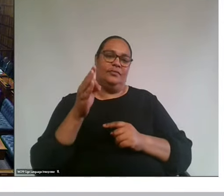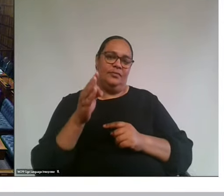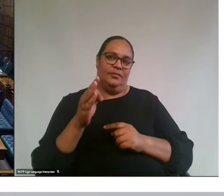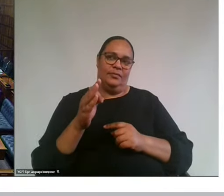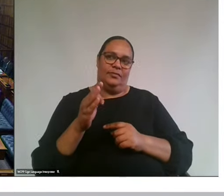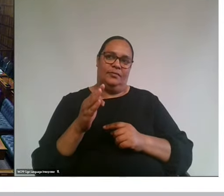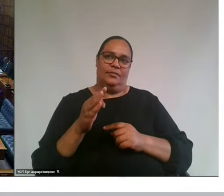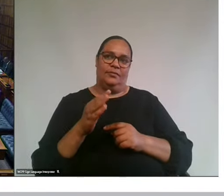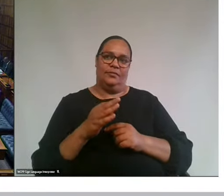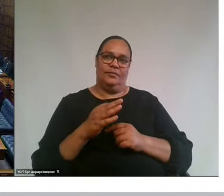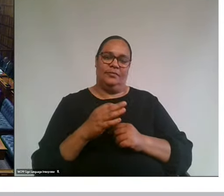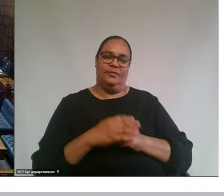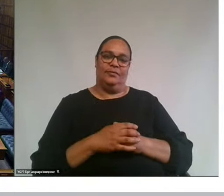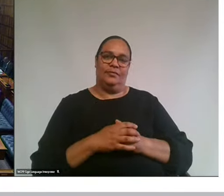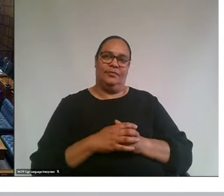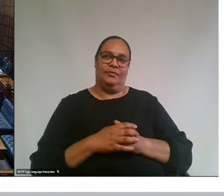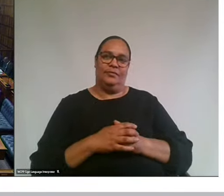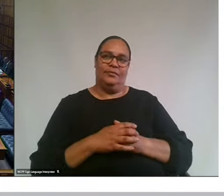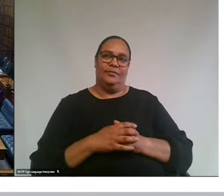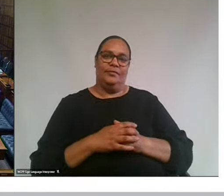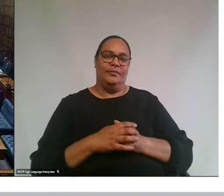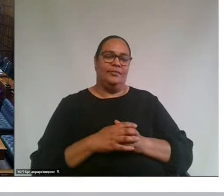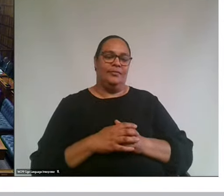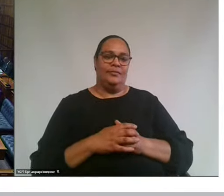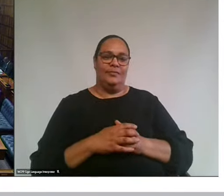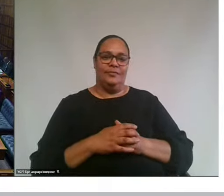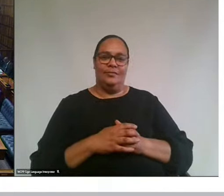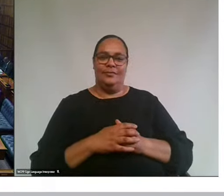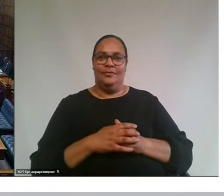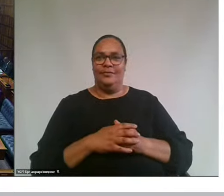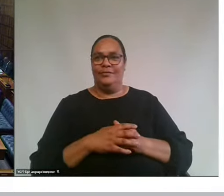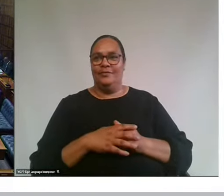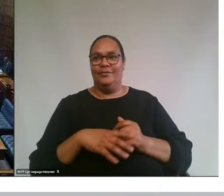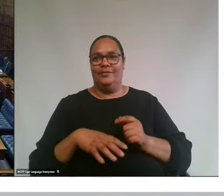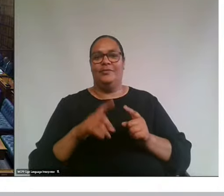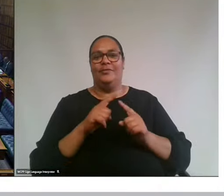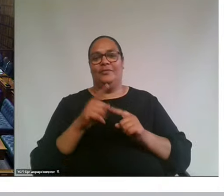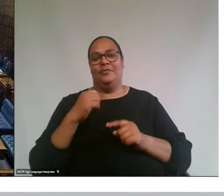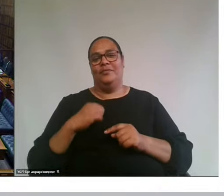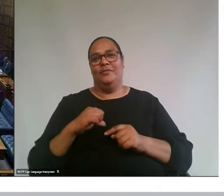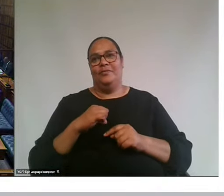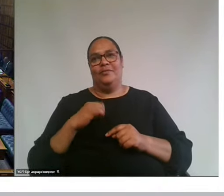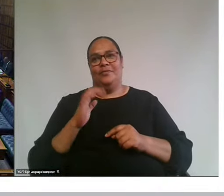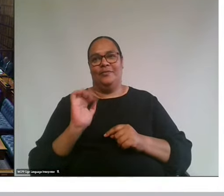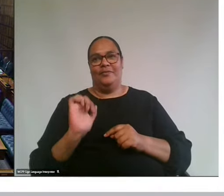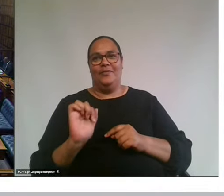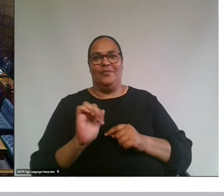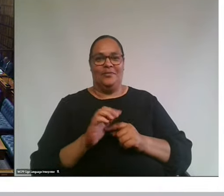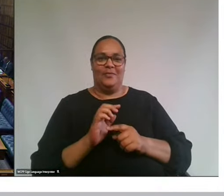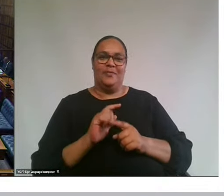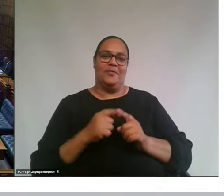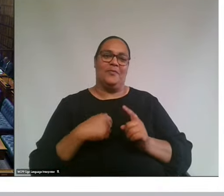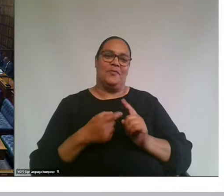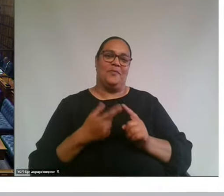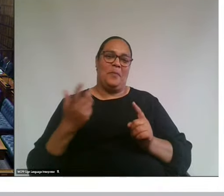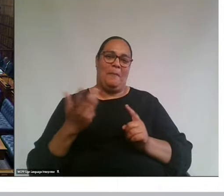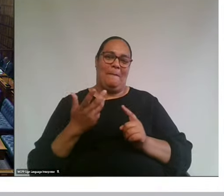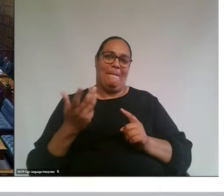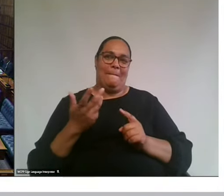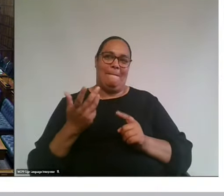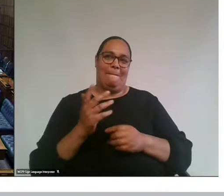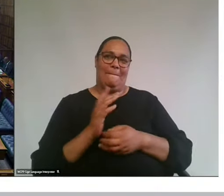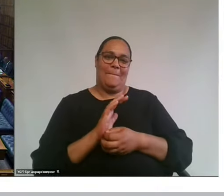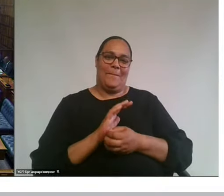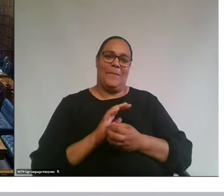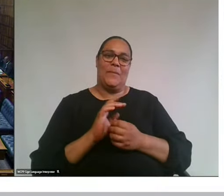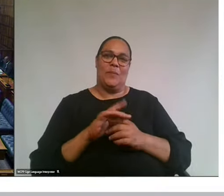as as well um in terms of the asset transfer to the municipality uh this came from um